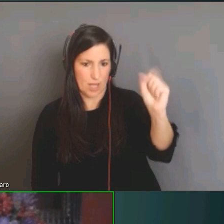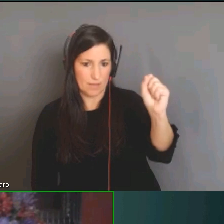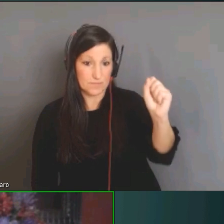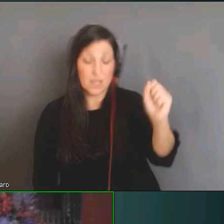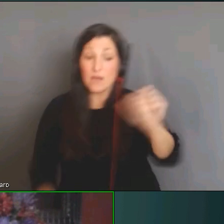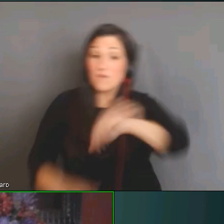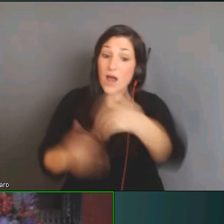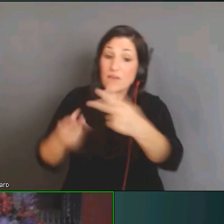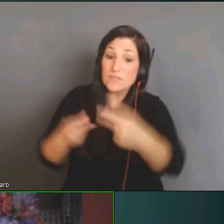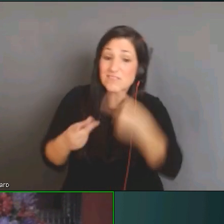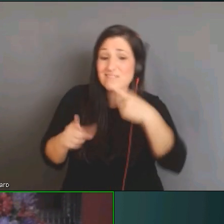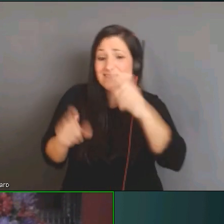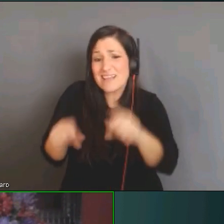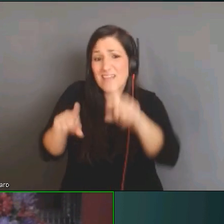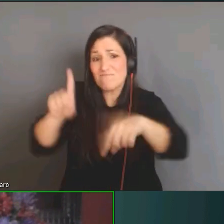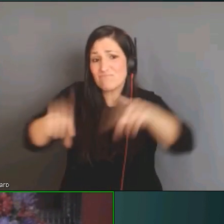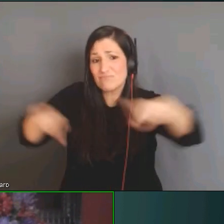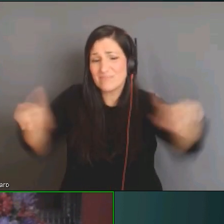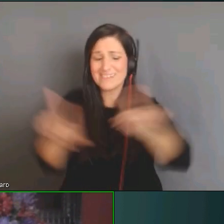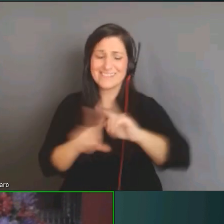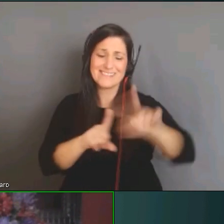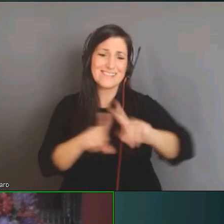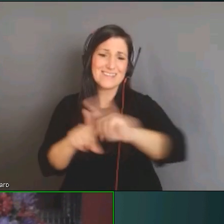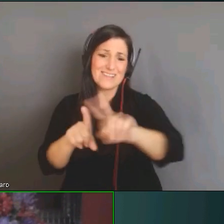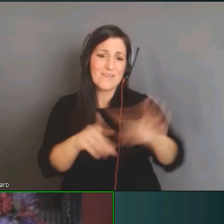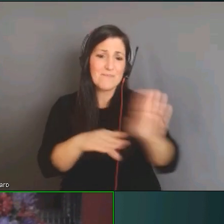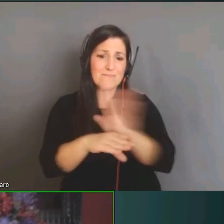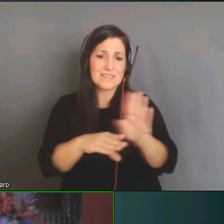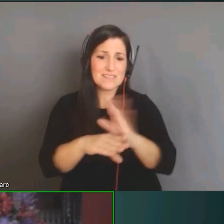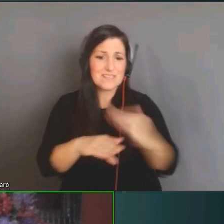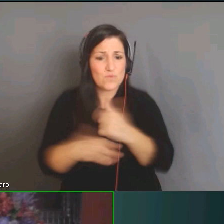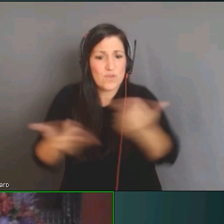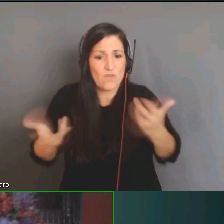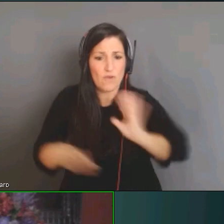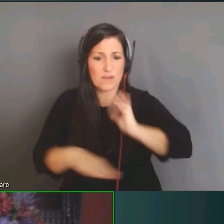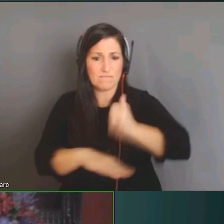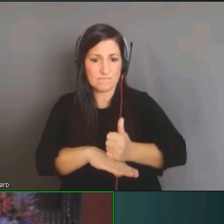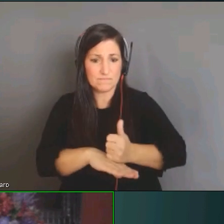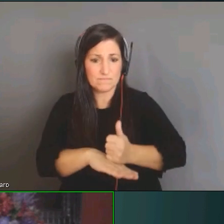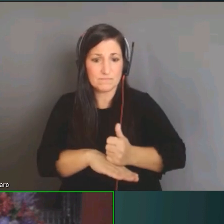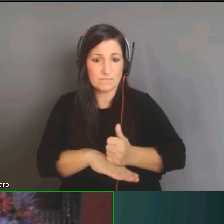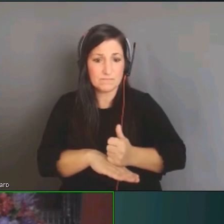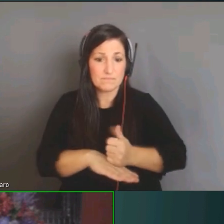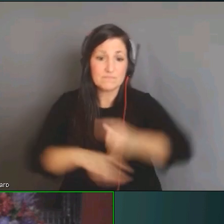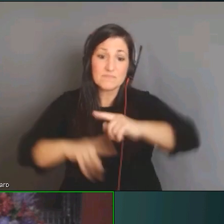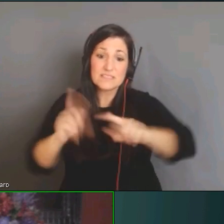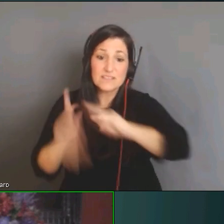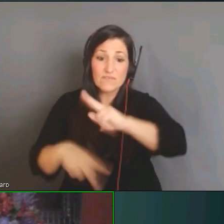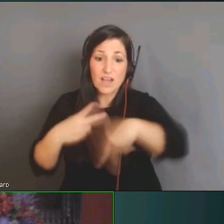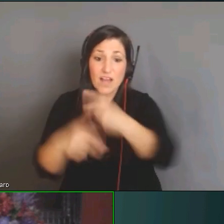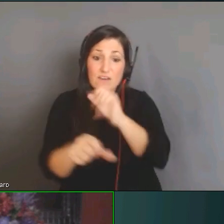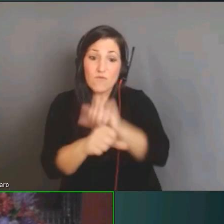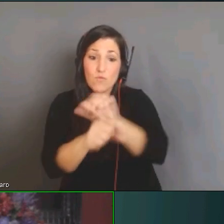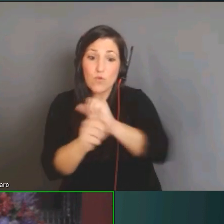in the presentation. There are a lot of different business types that we have. And so that will have a different type of work environment and different